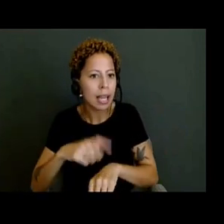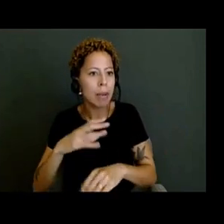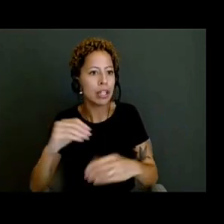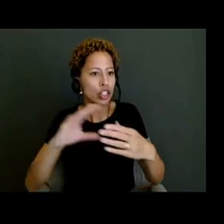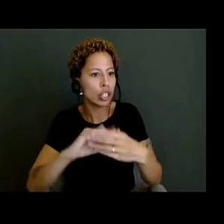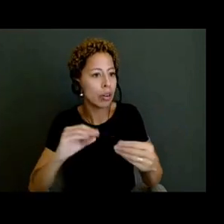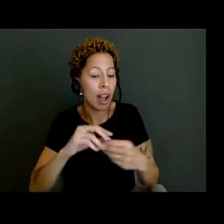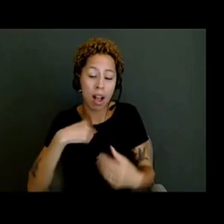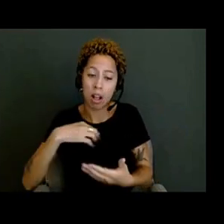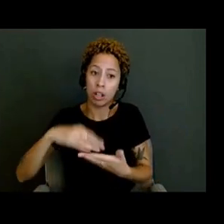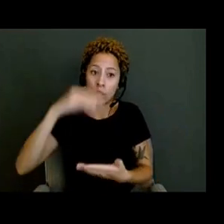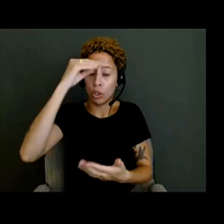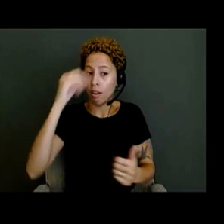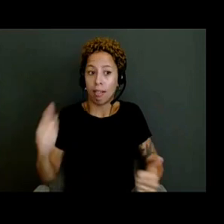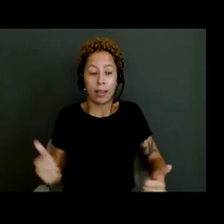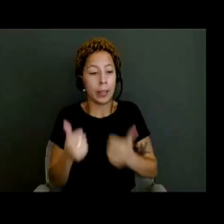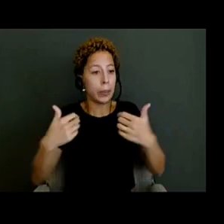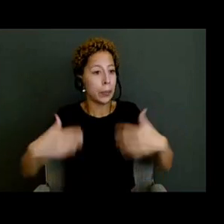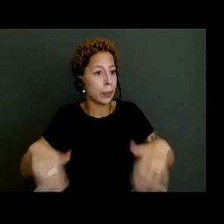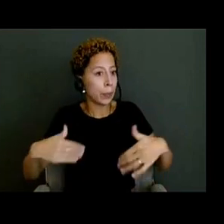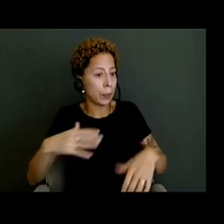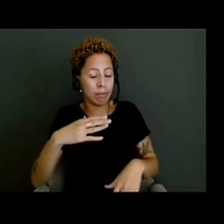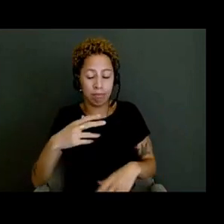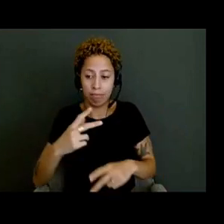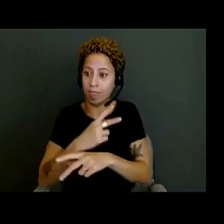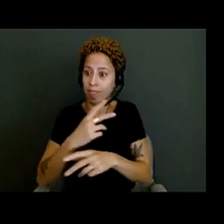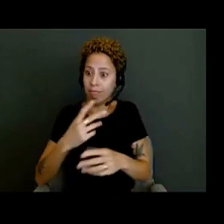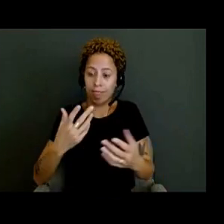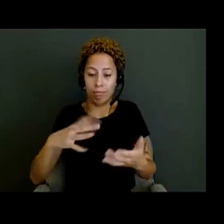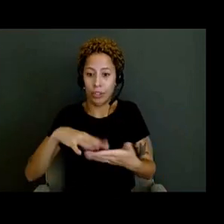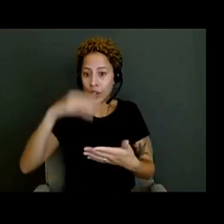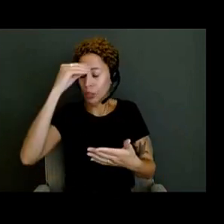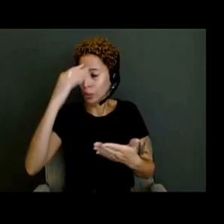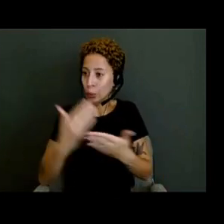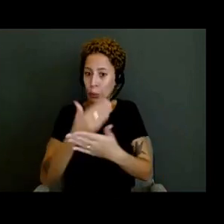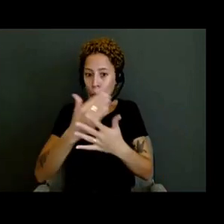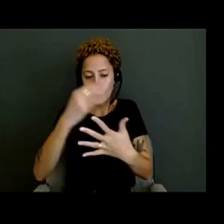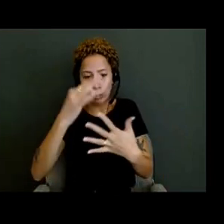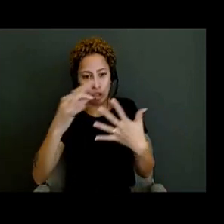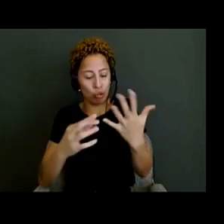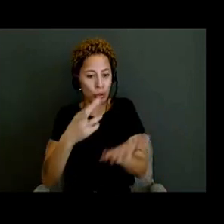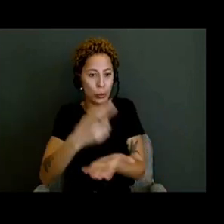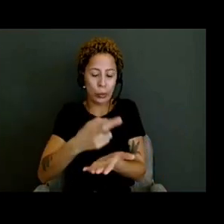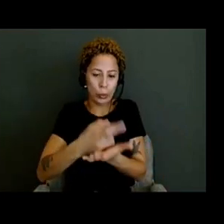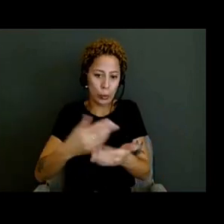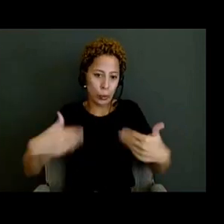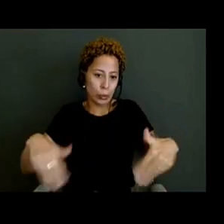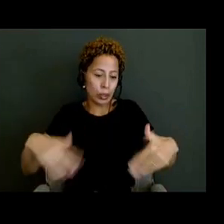I learned a lot even today, just, finding out about all kinds of options and resources and the